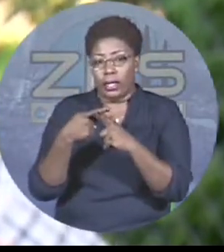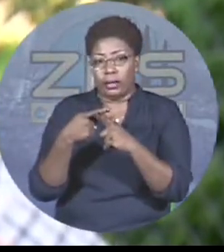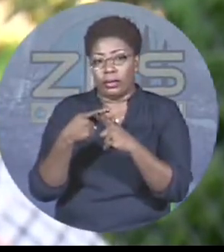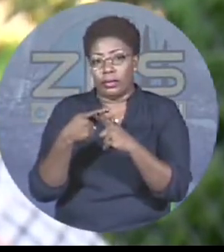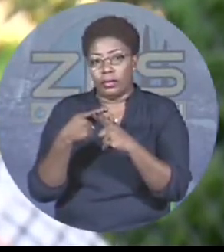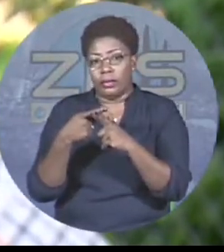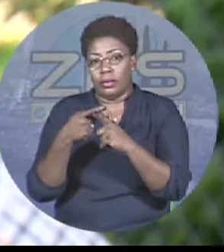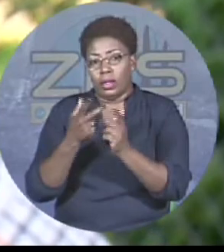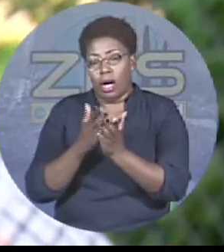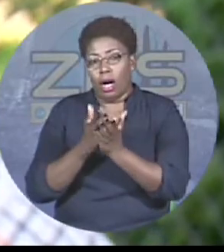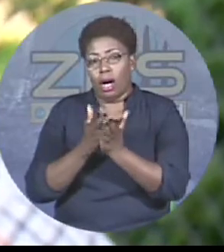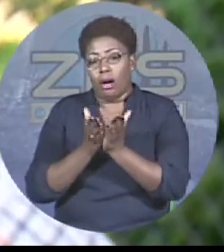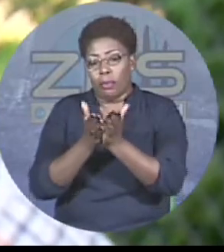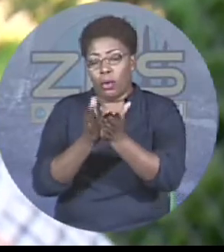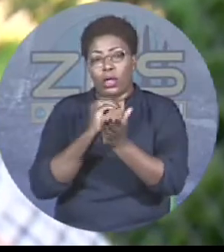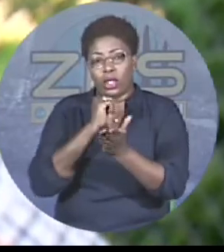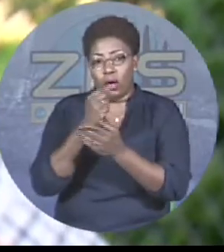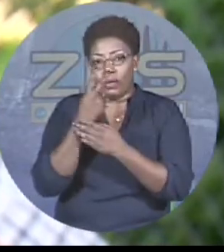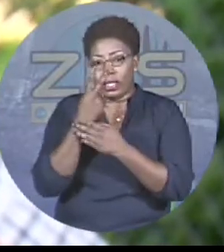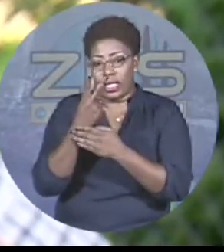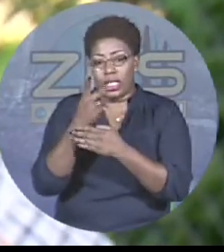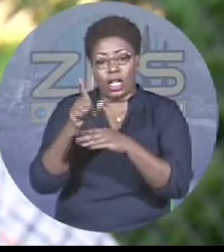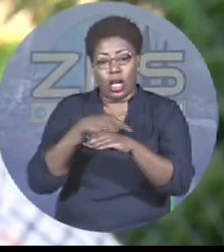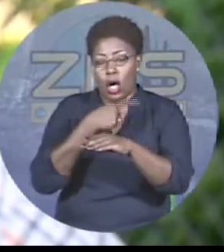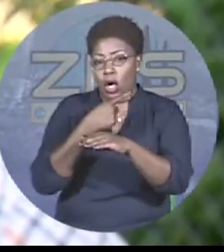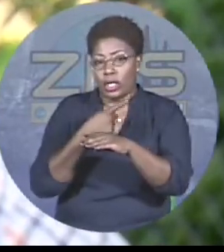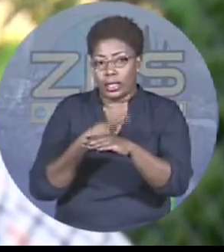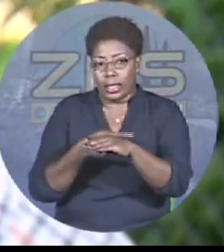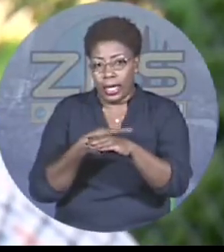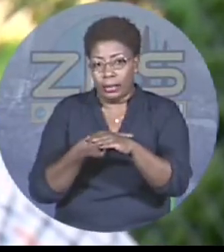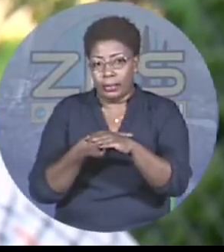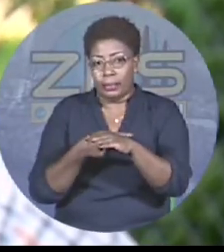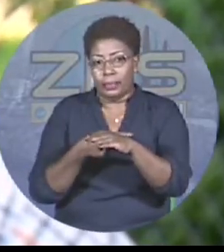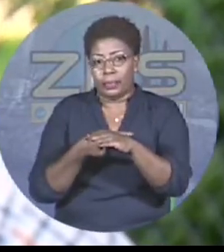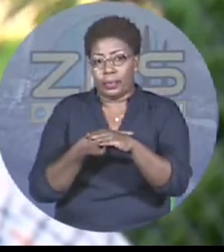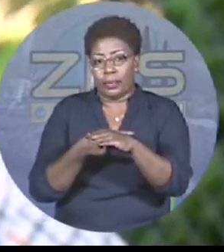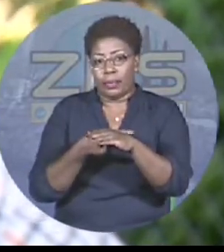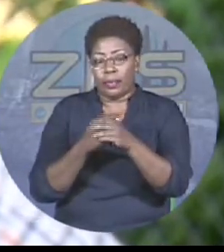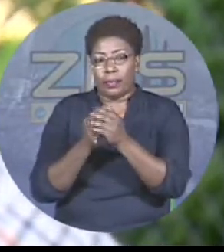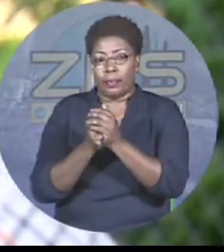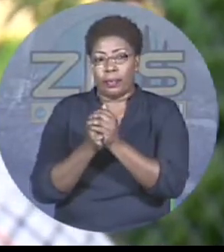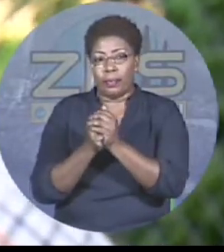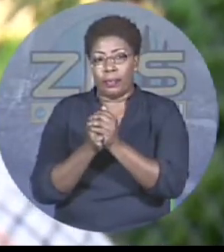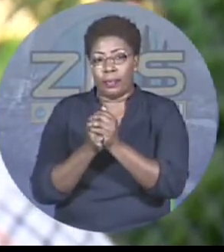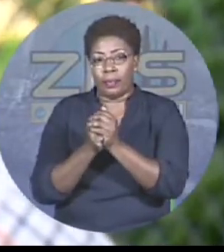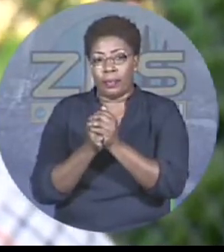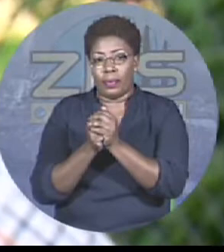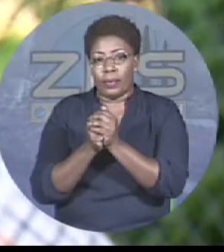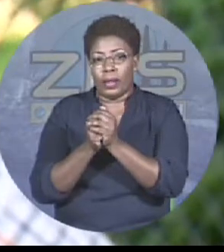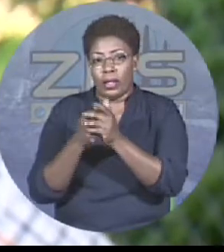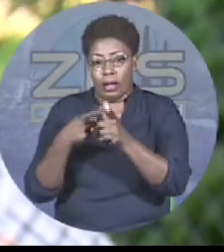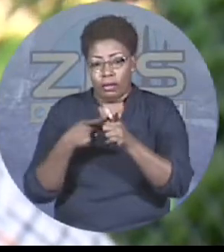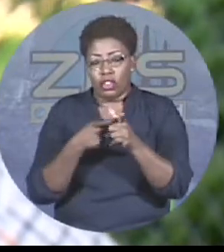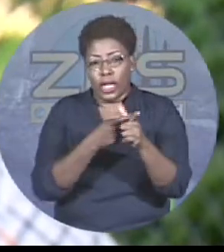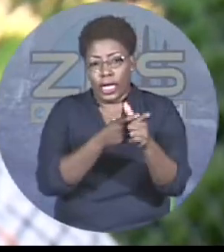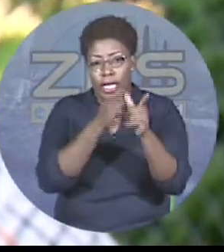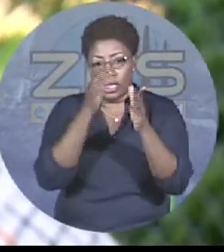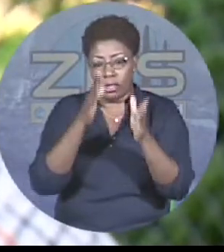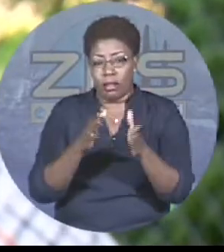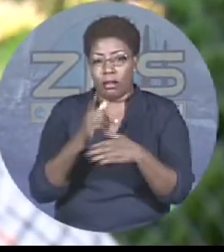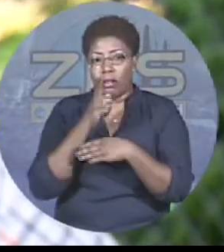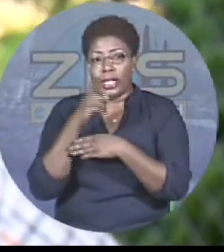boat I haven't sailed in a while, Slaughter. Yeah, he's coming back. Then we have By Gully, Chaser, Lady